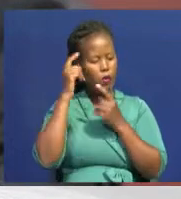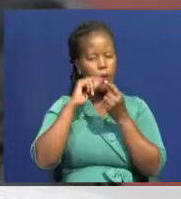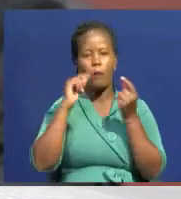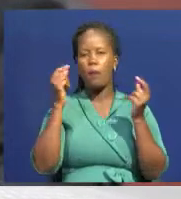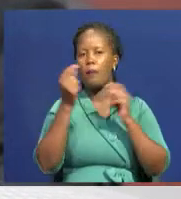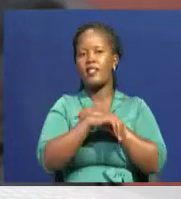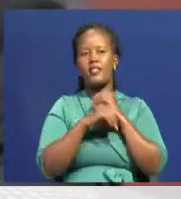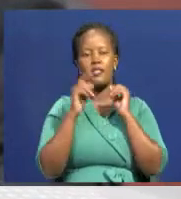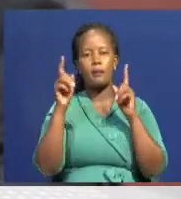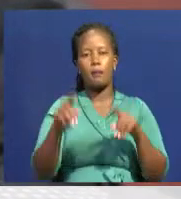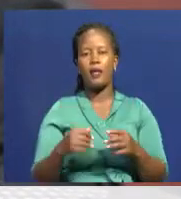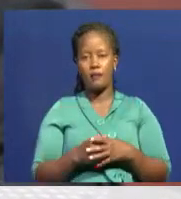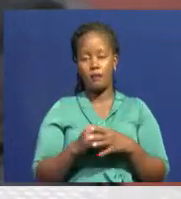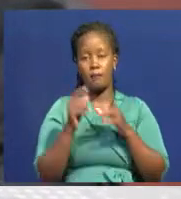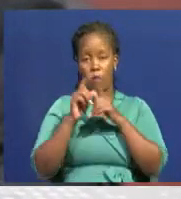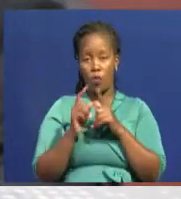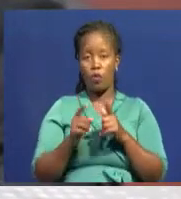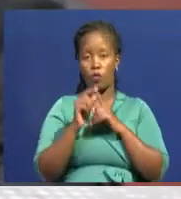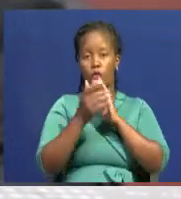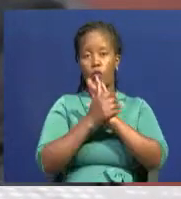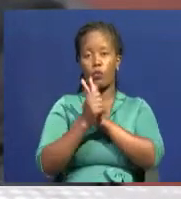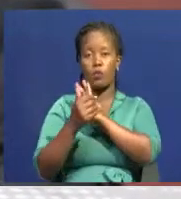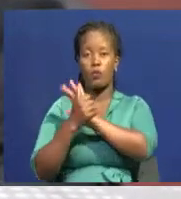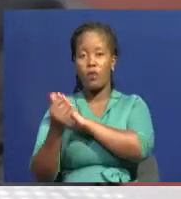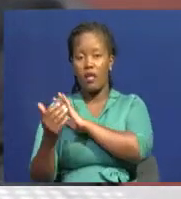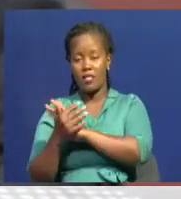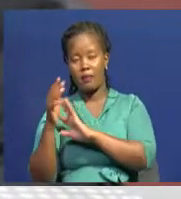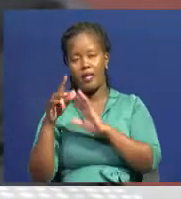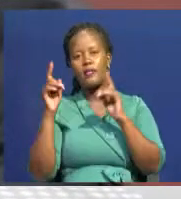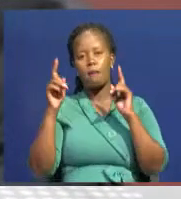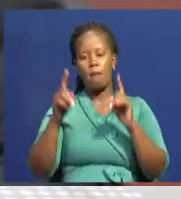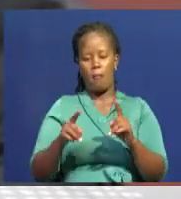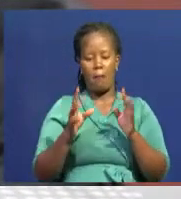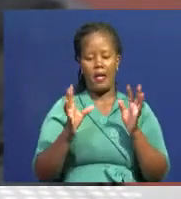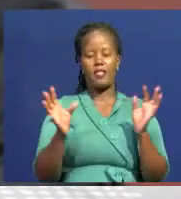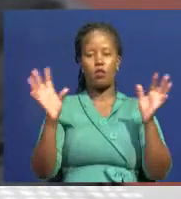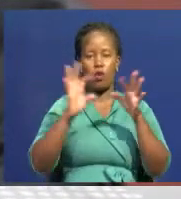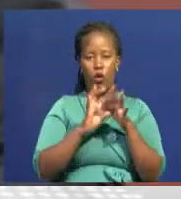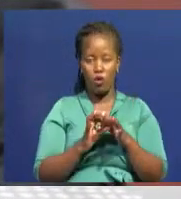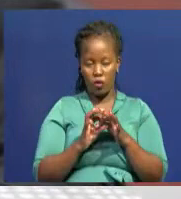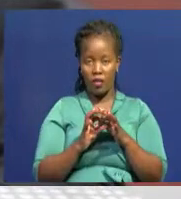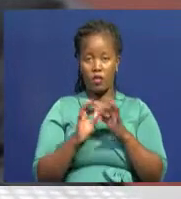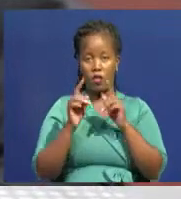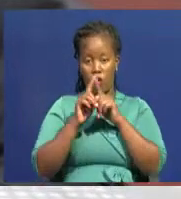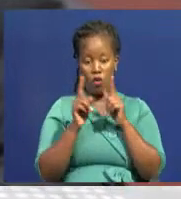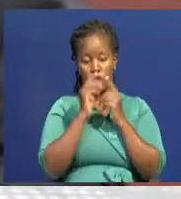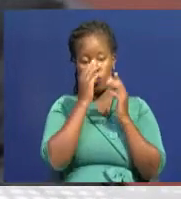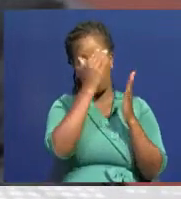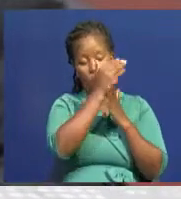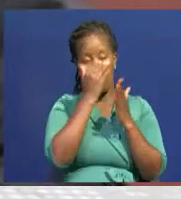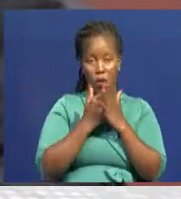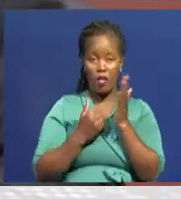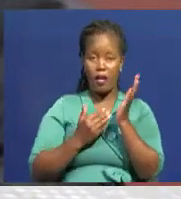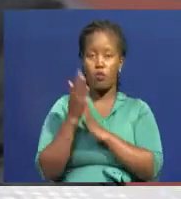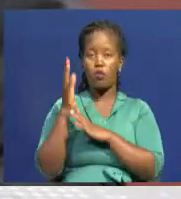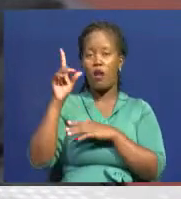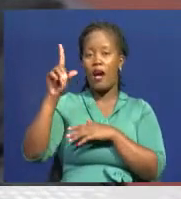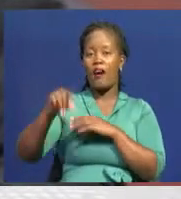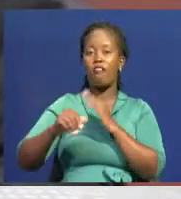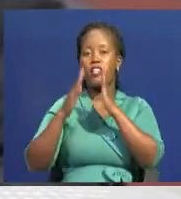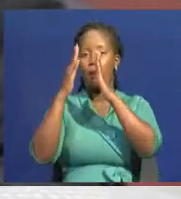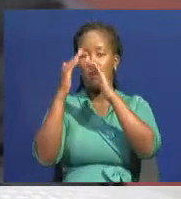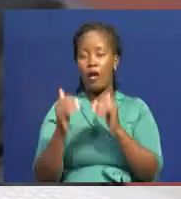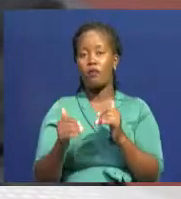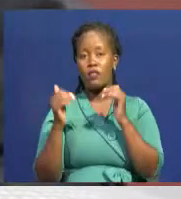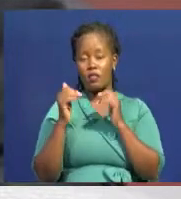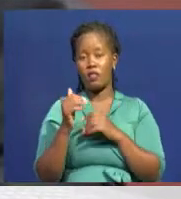And locally, our experts also need to come together. I think this is a forum, and affordable housing, we make reference to that